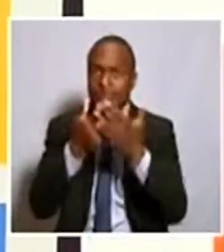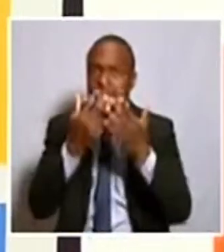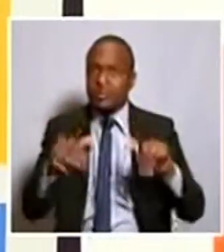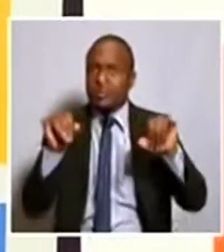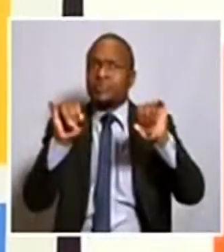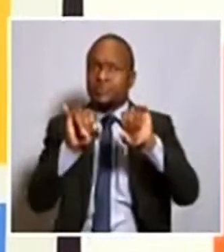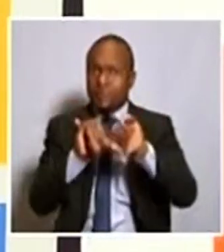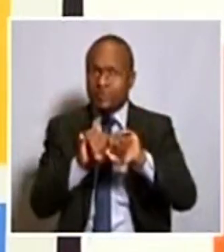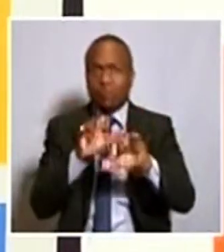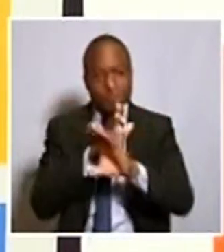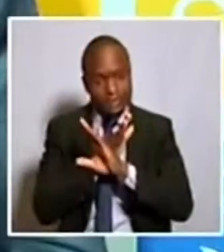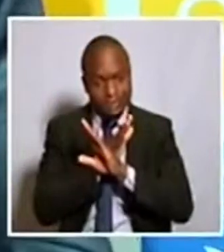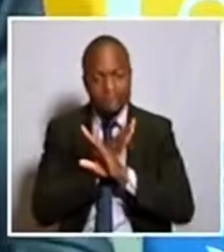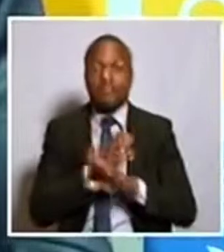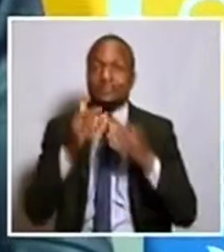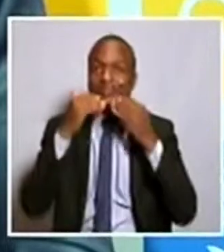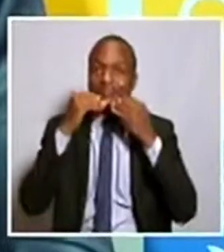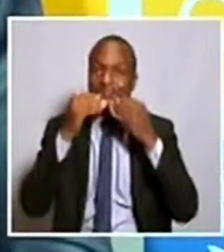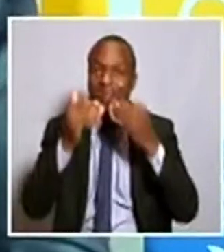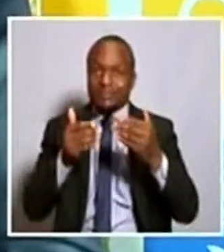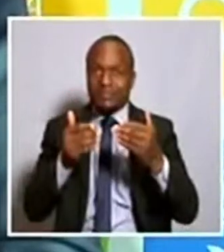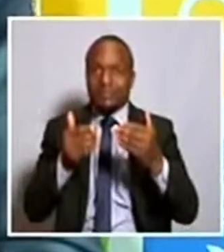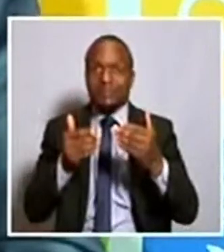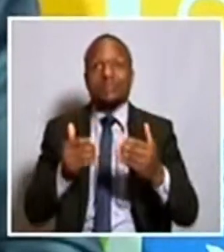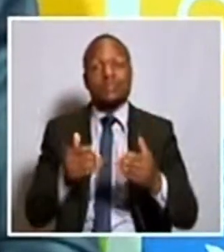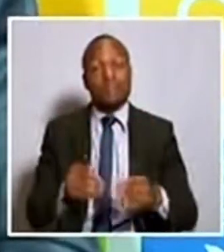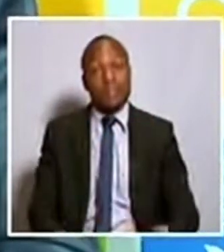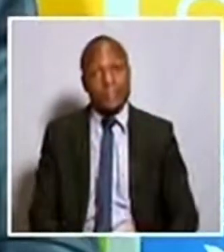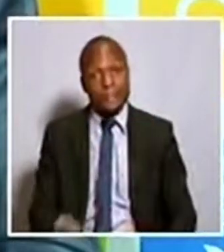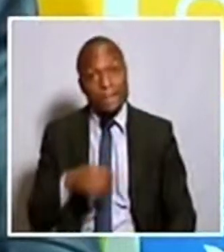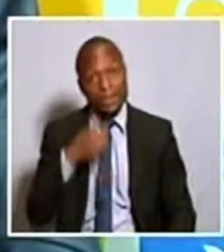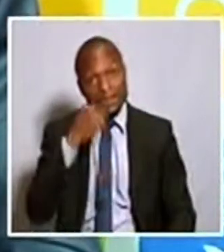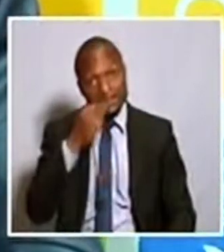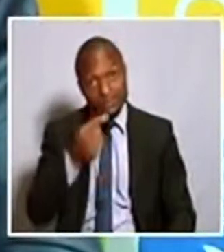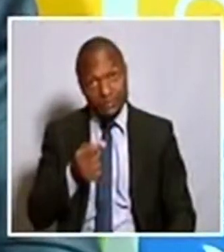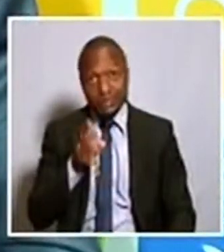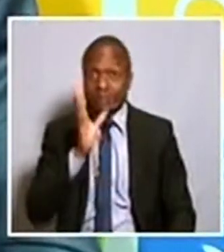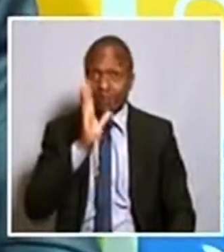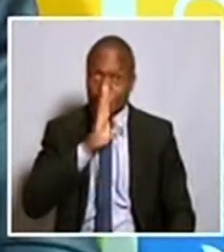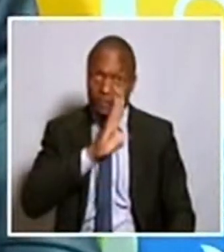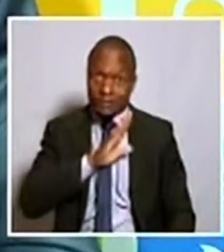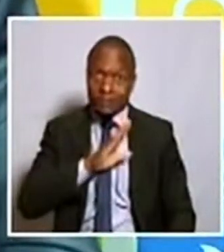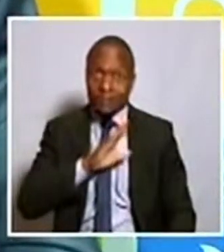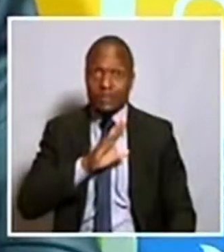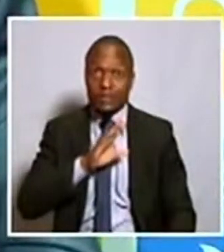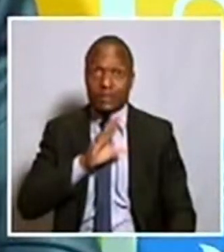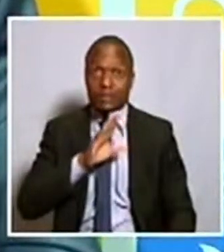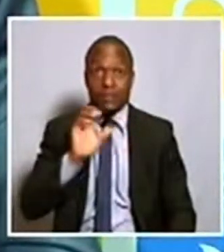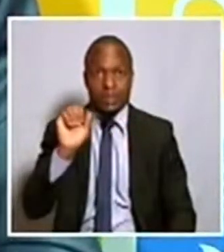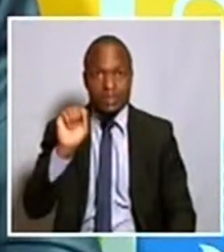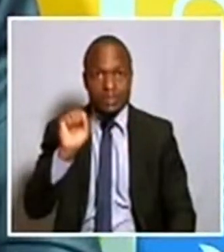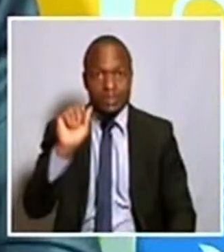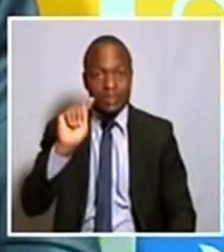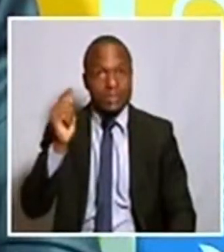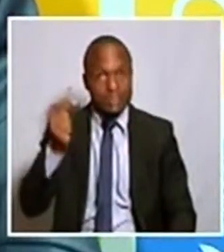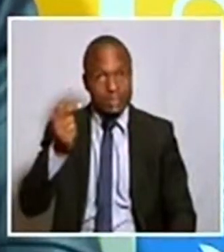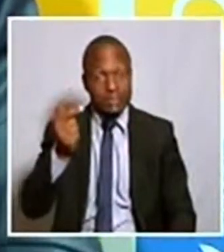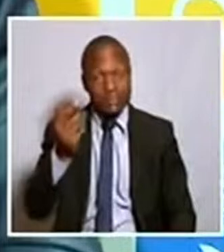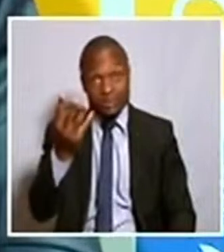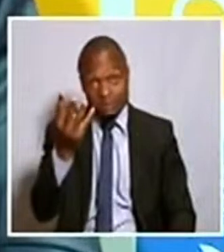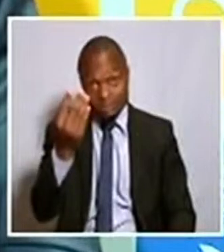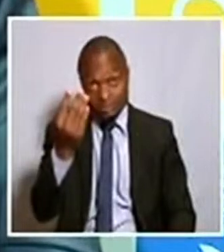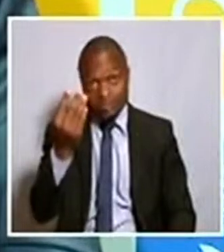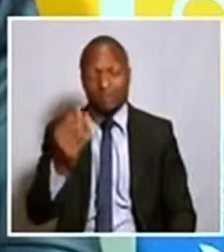Zambia? Thank you very much. Like we have stated that goal number